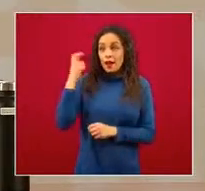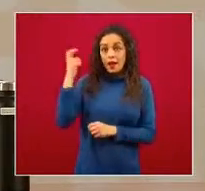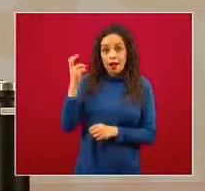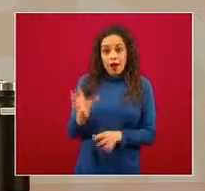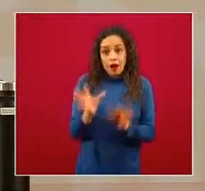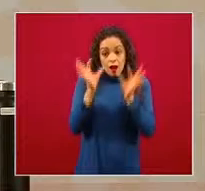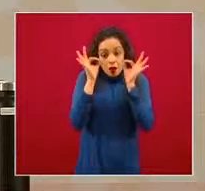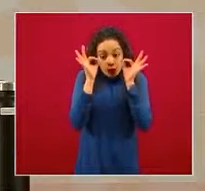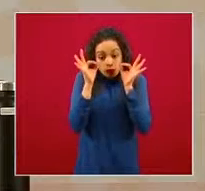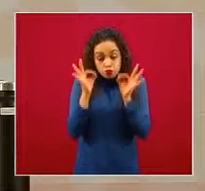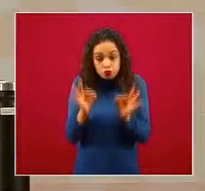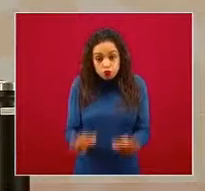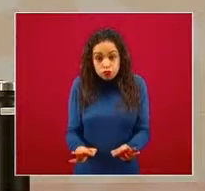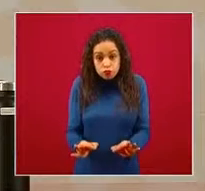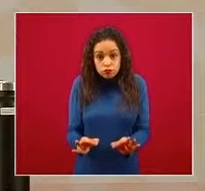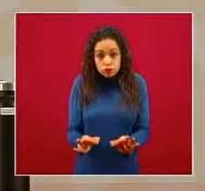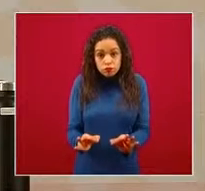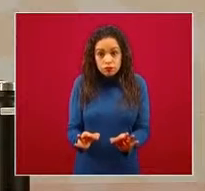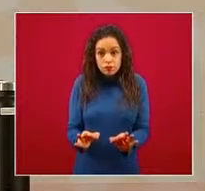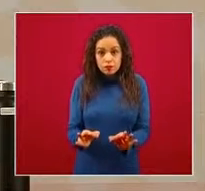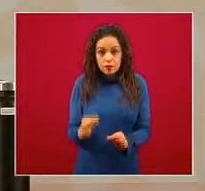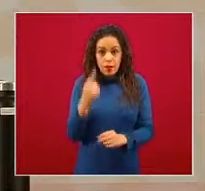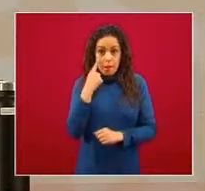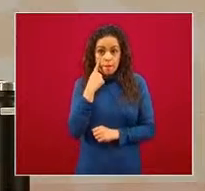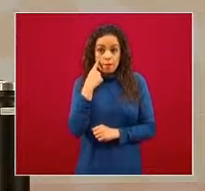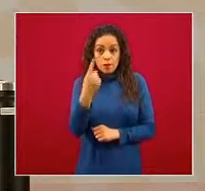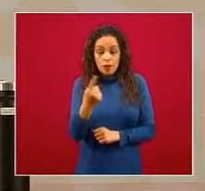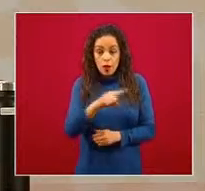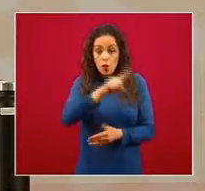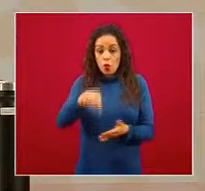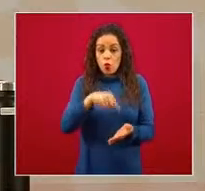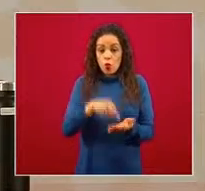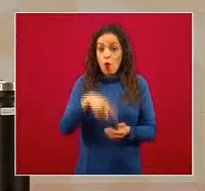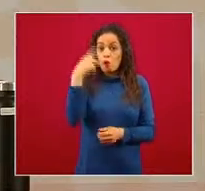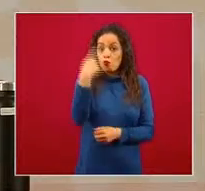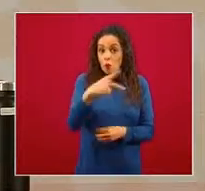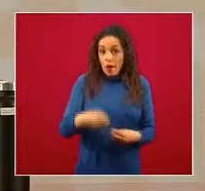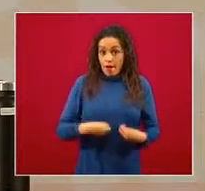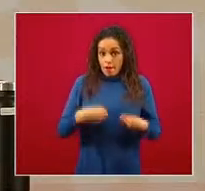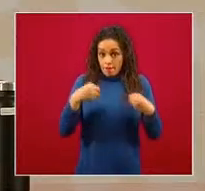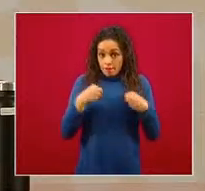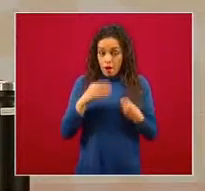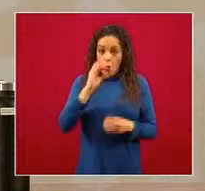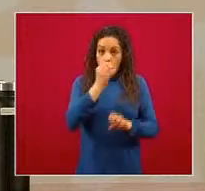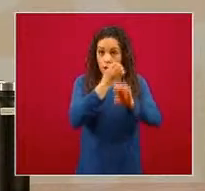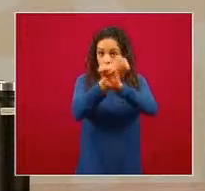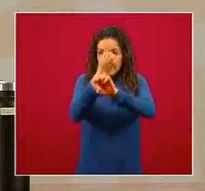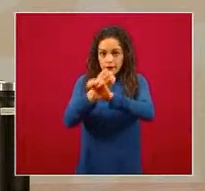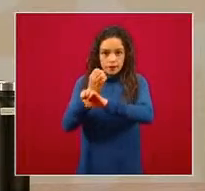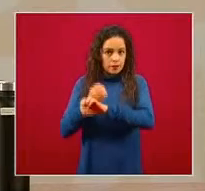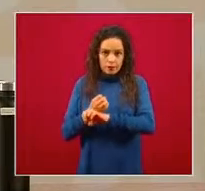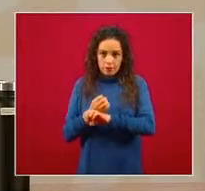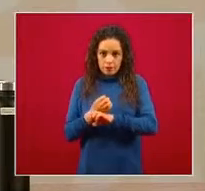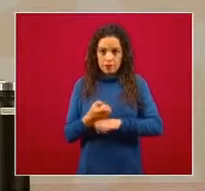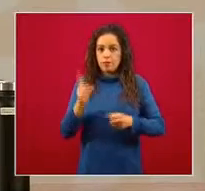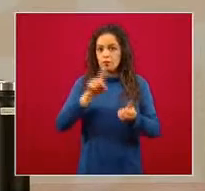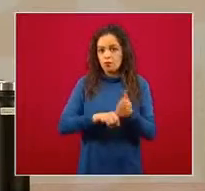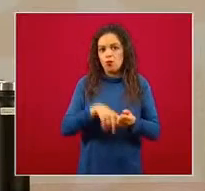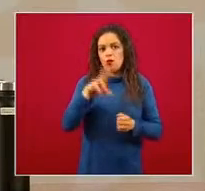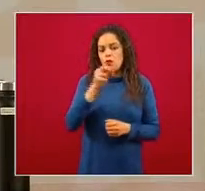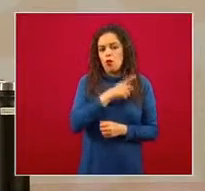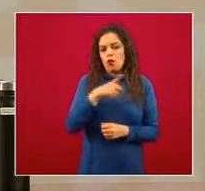you must understand that this information we just provided will not necessarily be exactly the same in